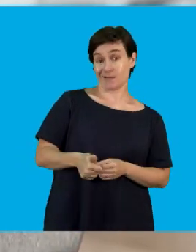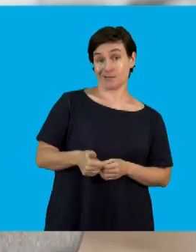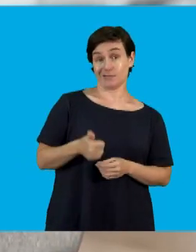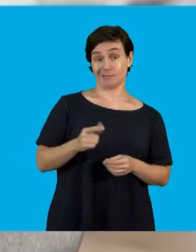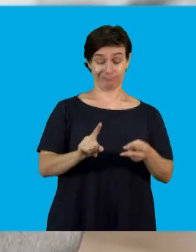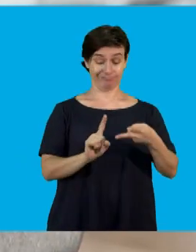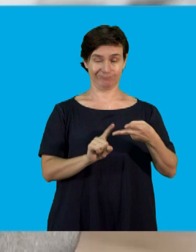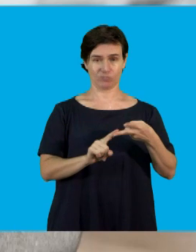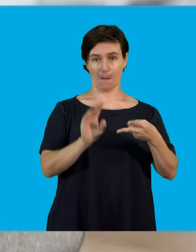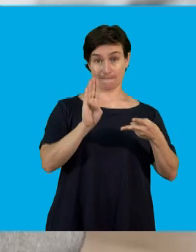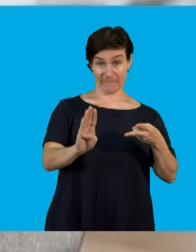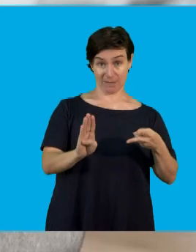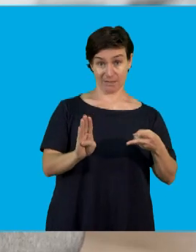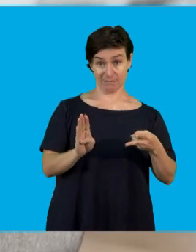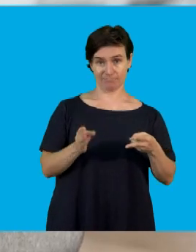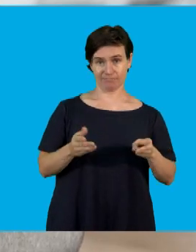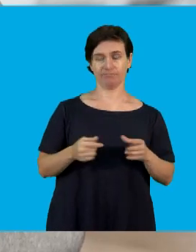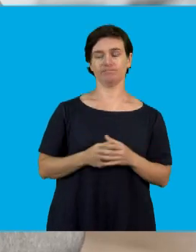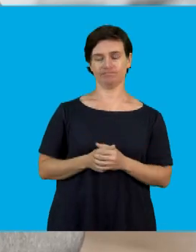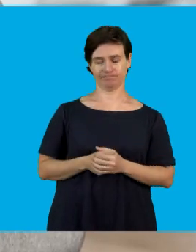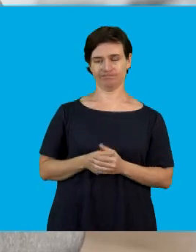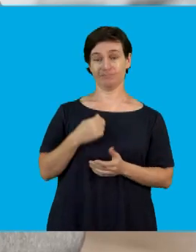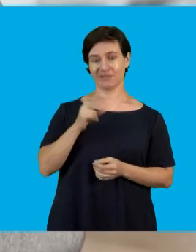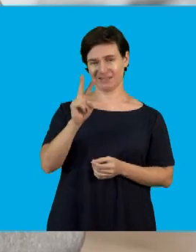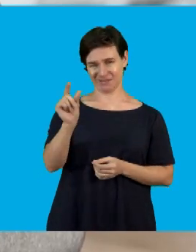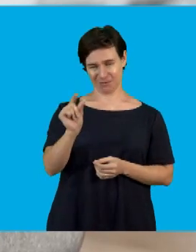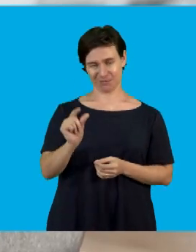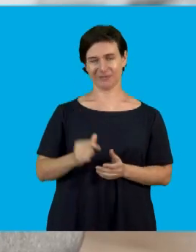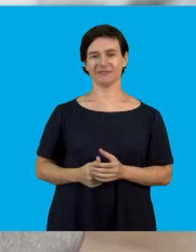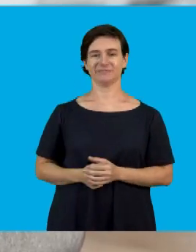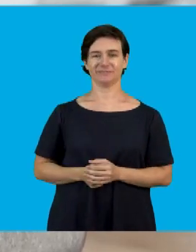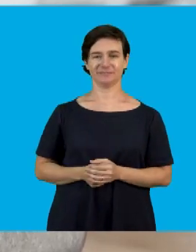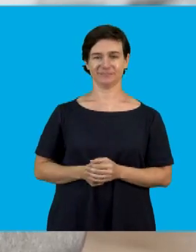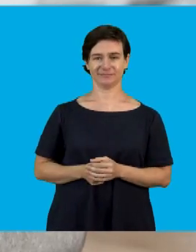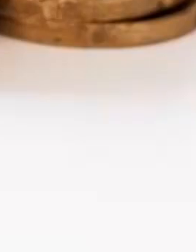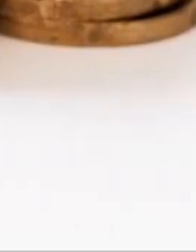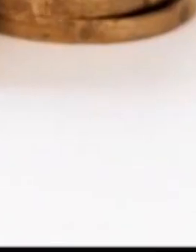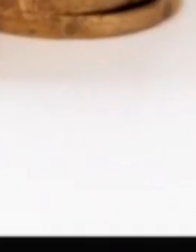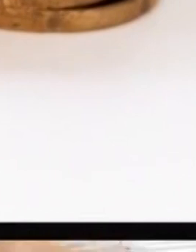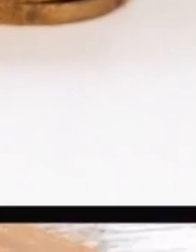section B, which is question 2, 3, and 4. I'll see you just now.